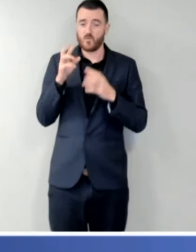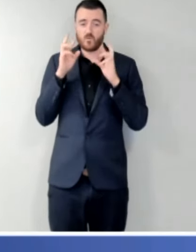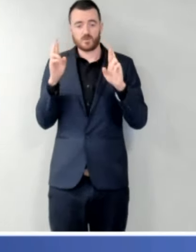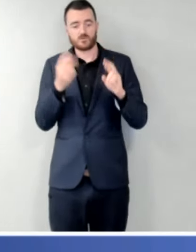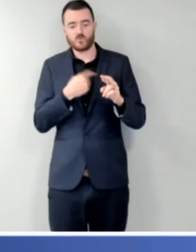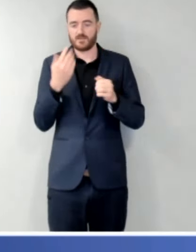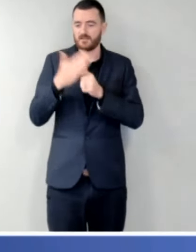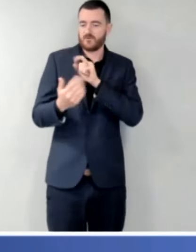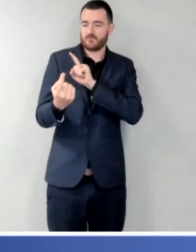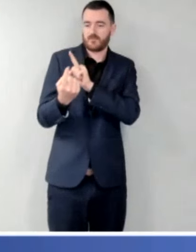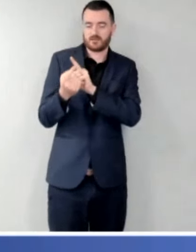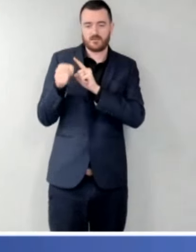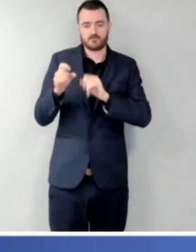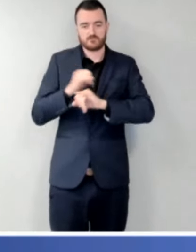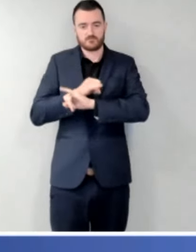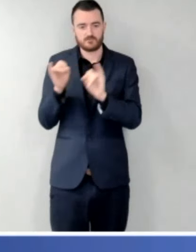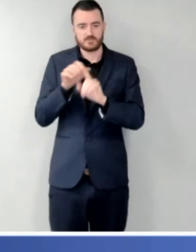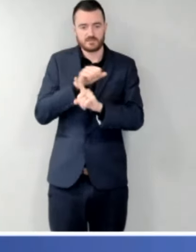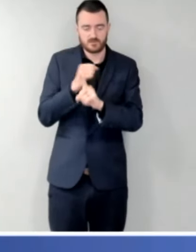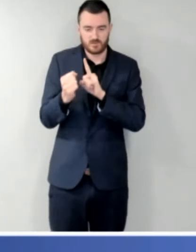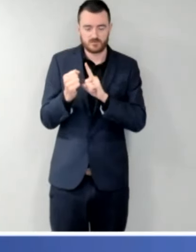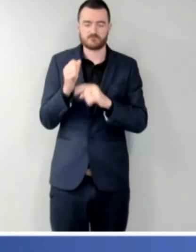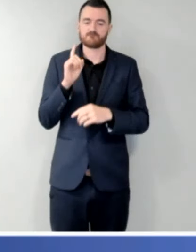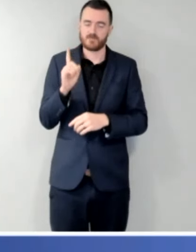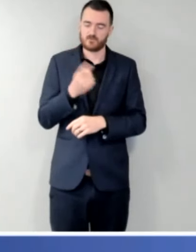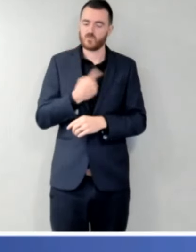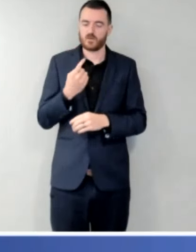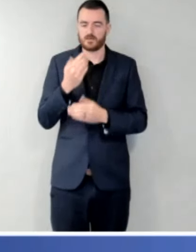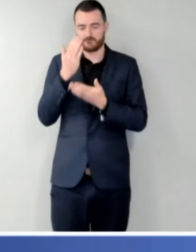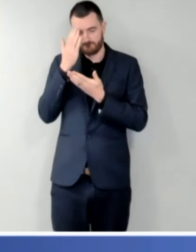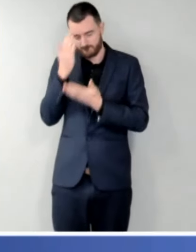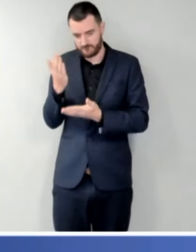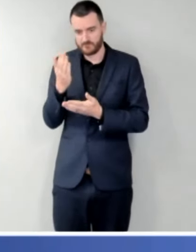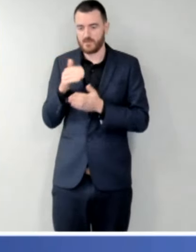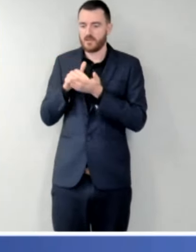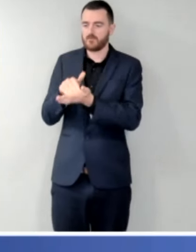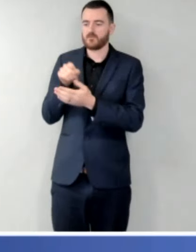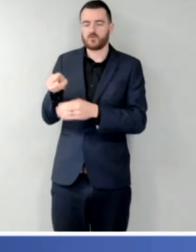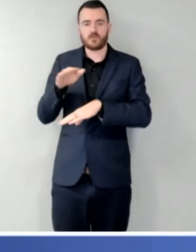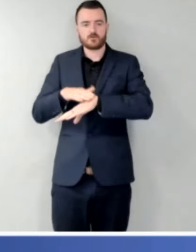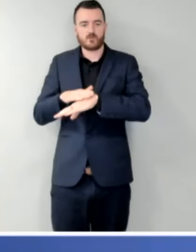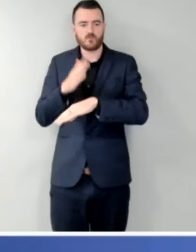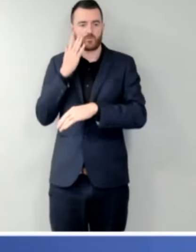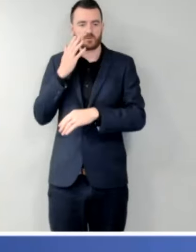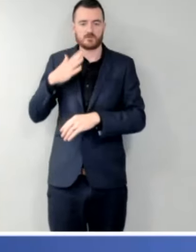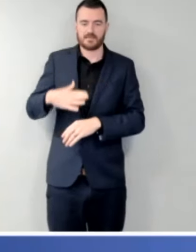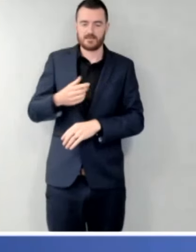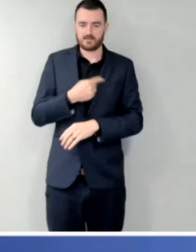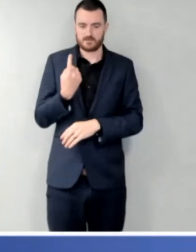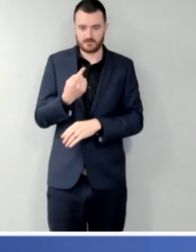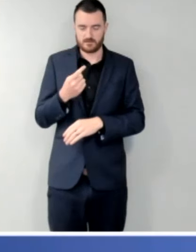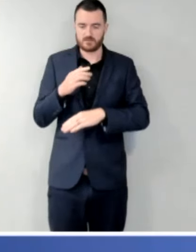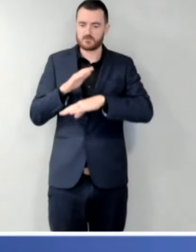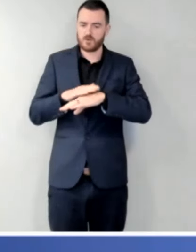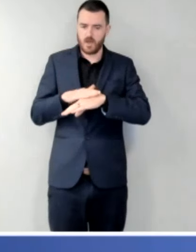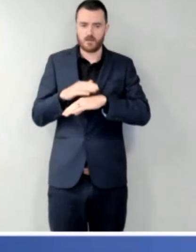circumstance. But we are honoured to have served you when you needed us. Time will never weaken our resolve.